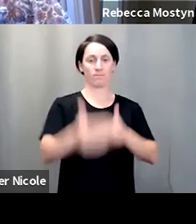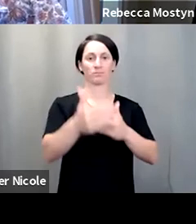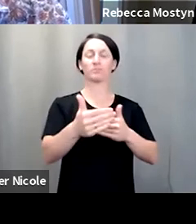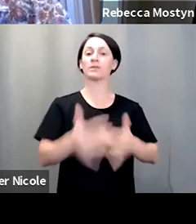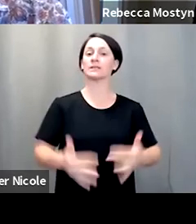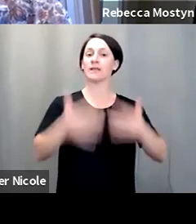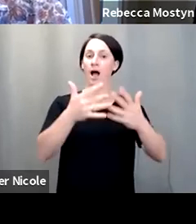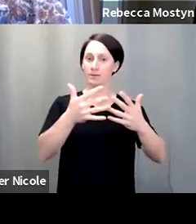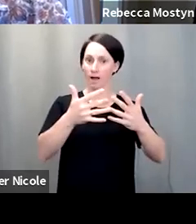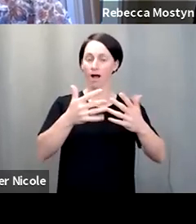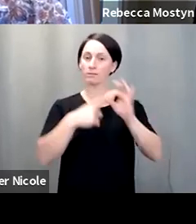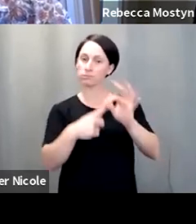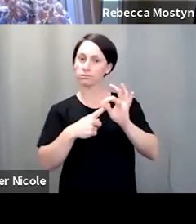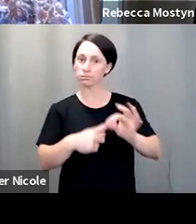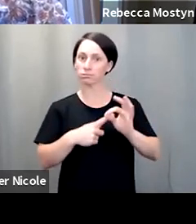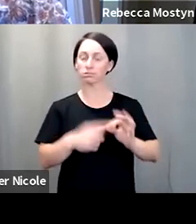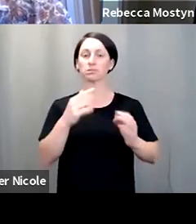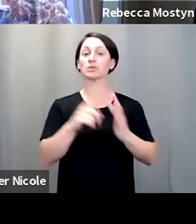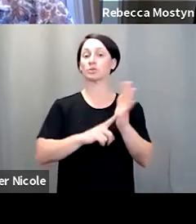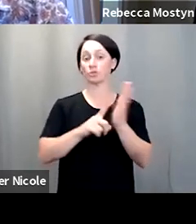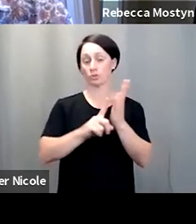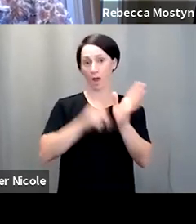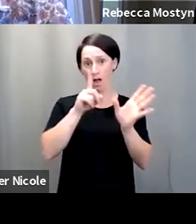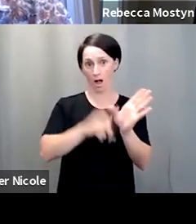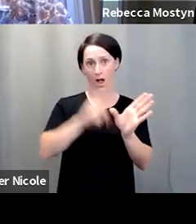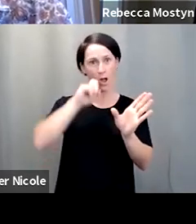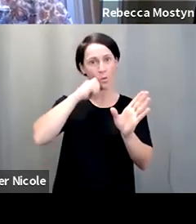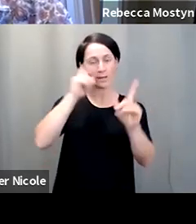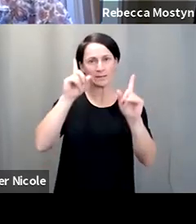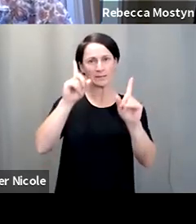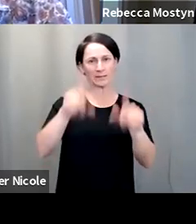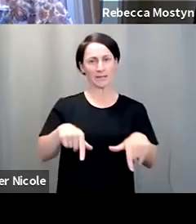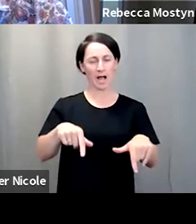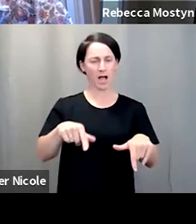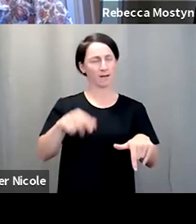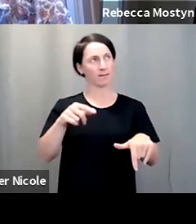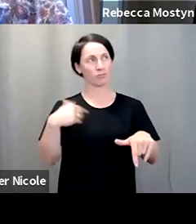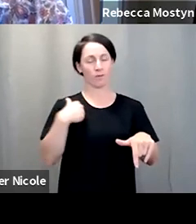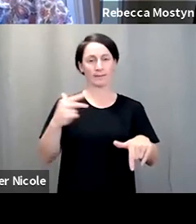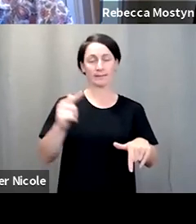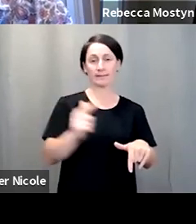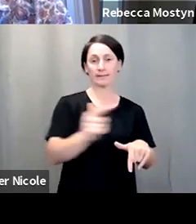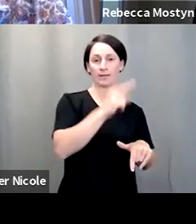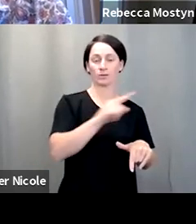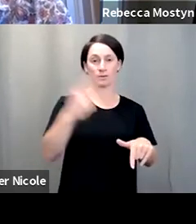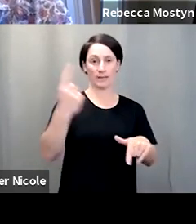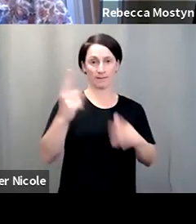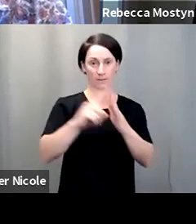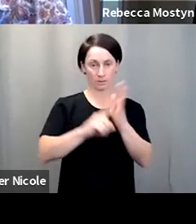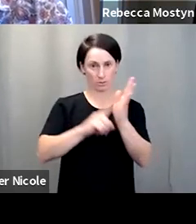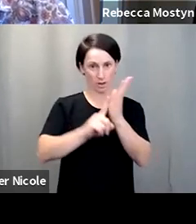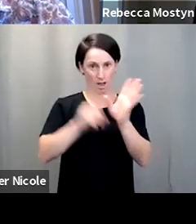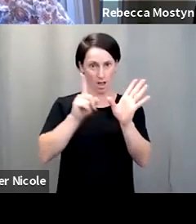So we'll be collecting data in, I believe it's around the 7th to the 11th of July, and we'll